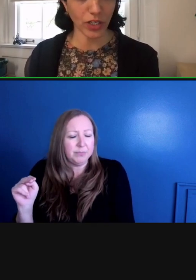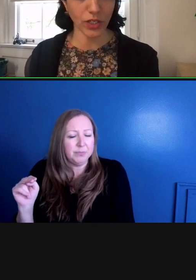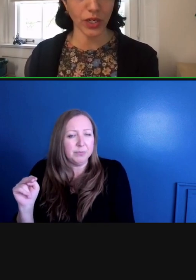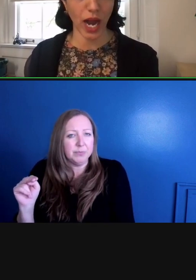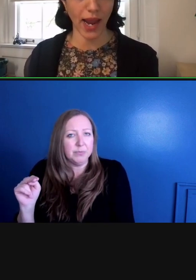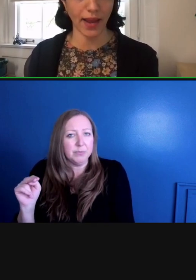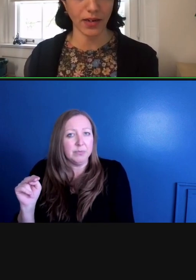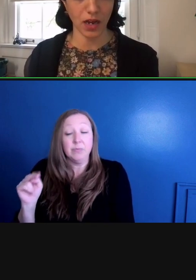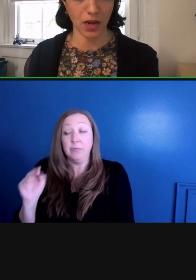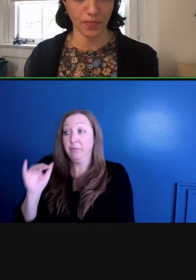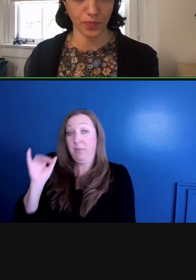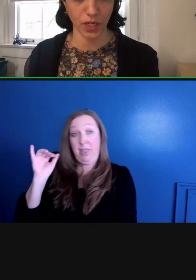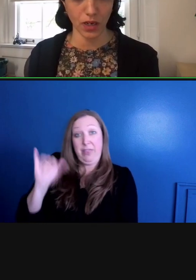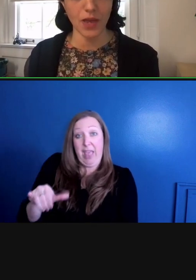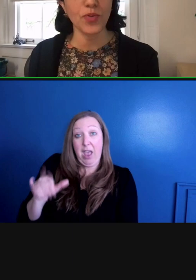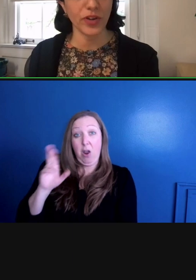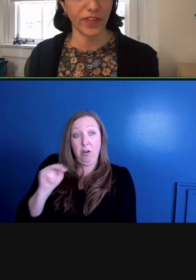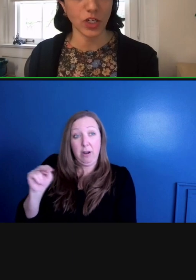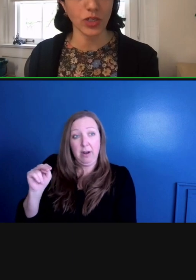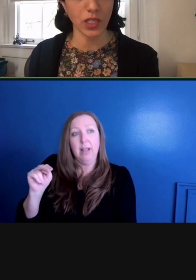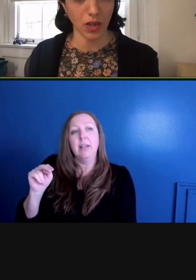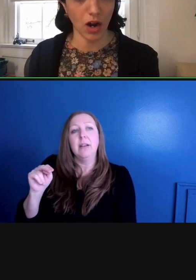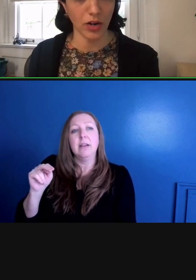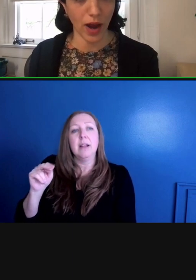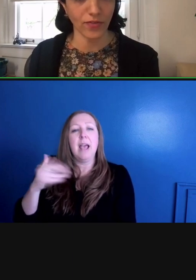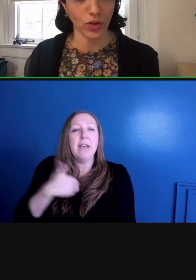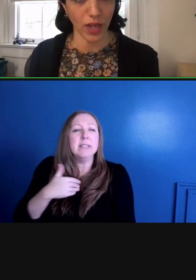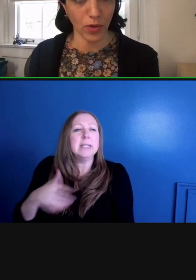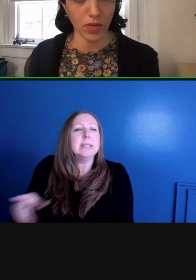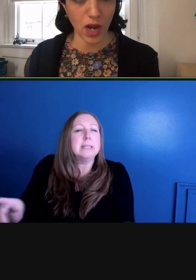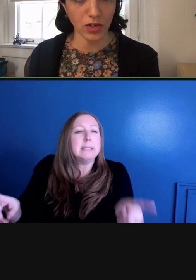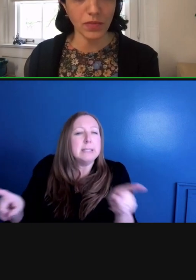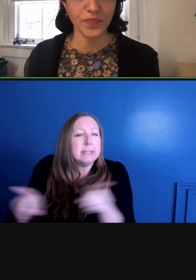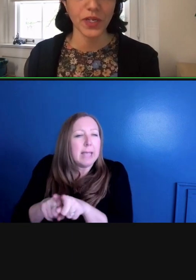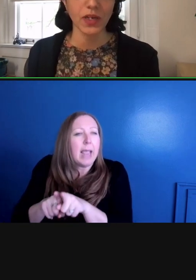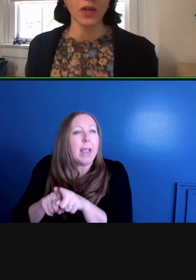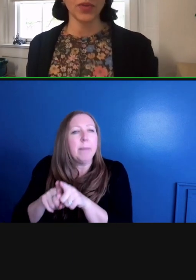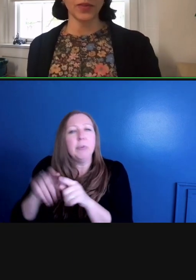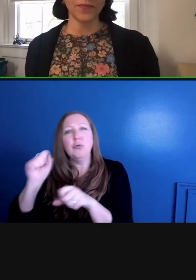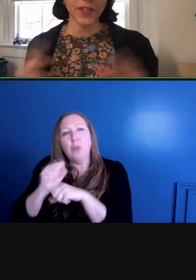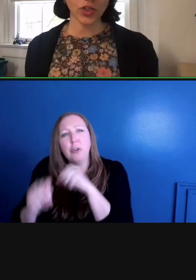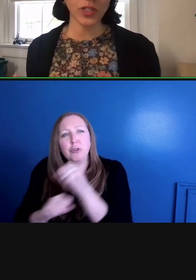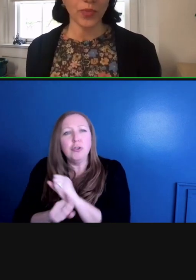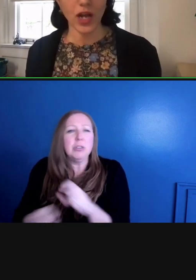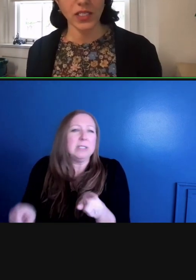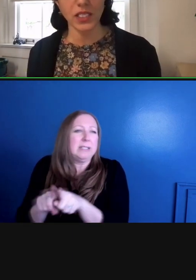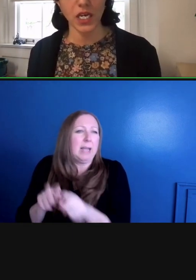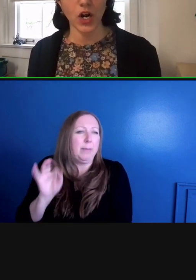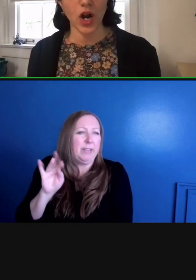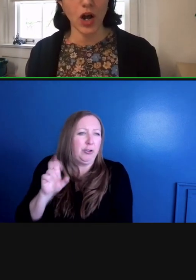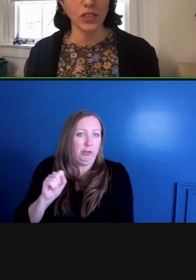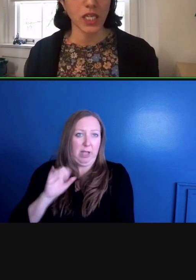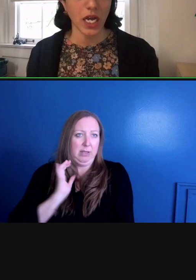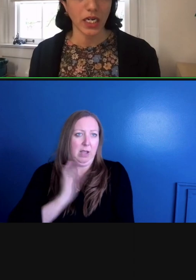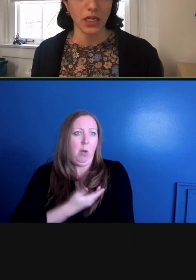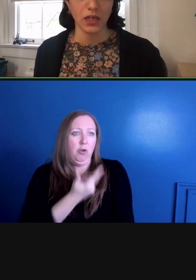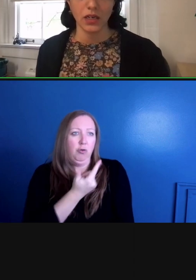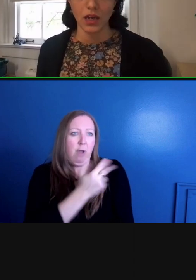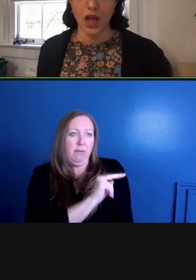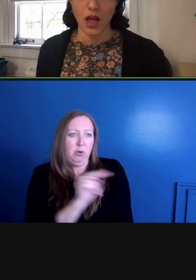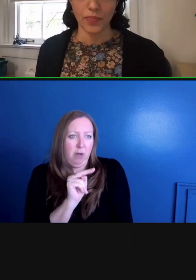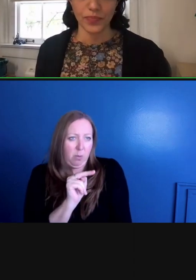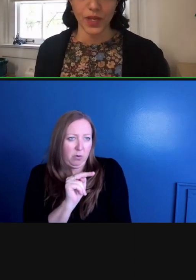same structure and input features as our graph neural network model, but the features and processing are all